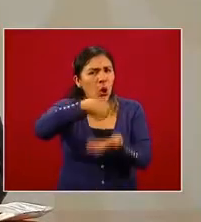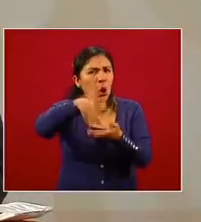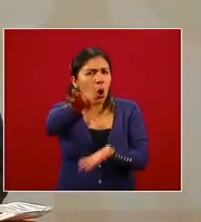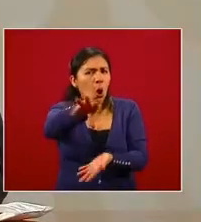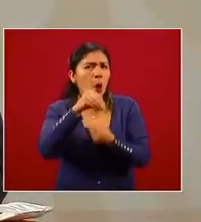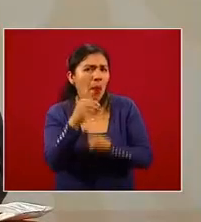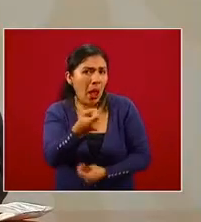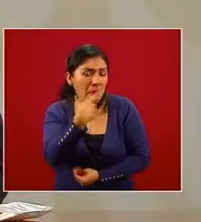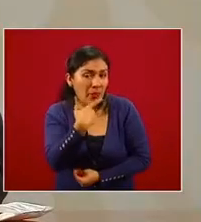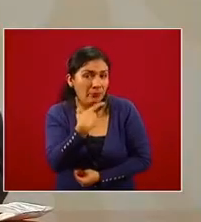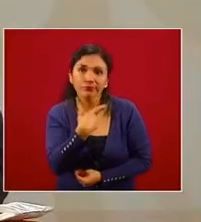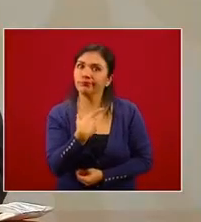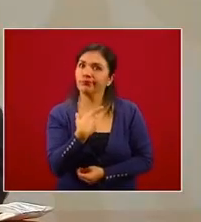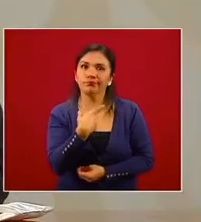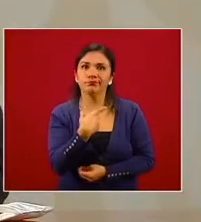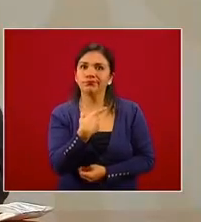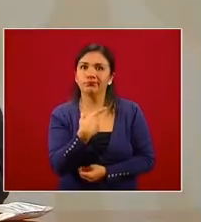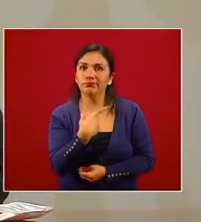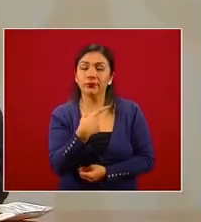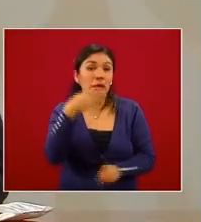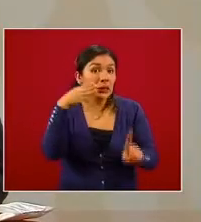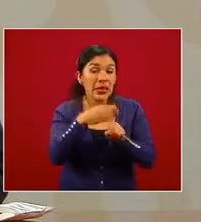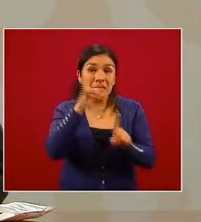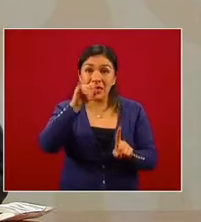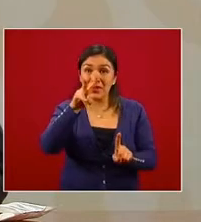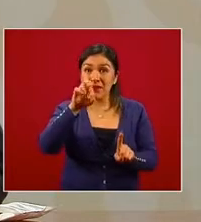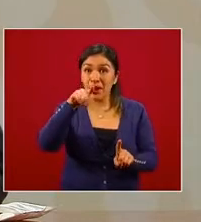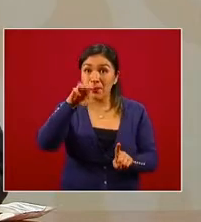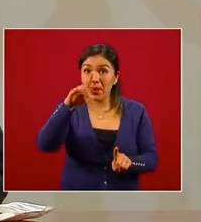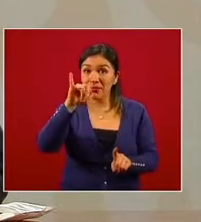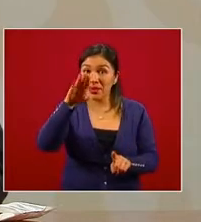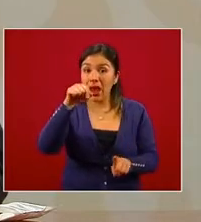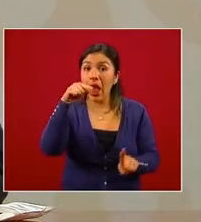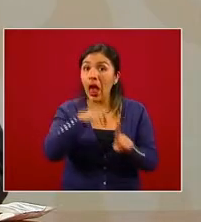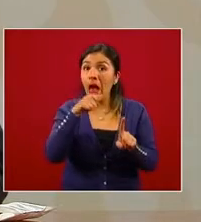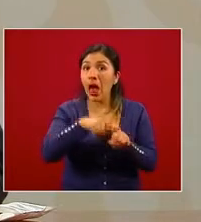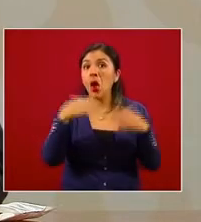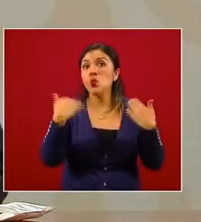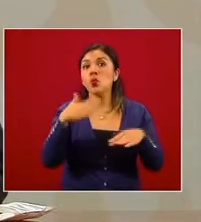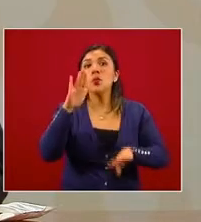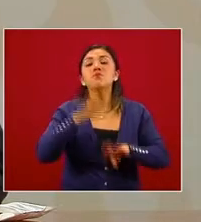hand. So maybe you don't need to buy that because we already have it.